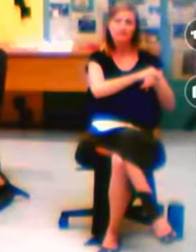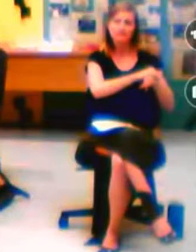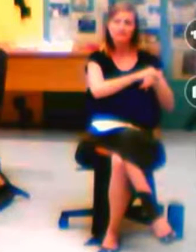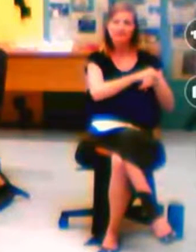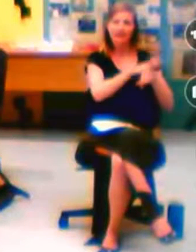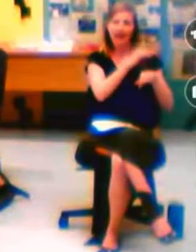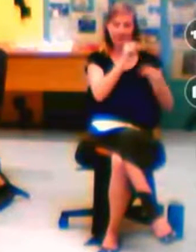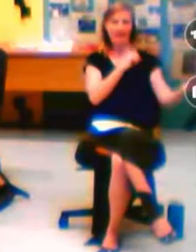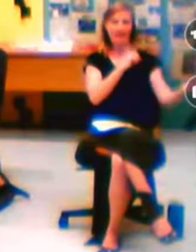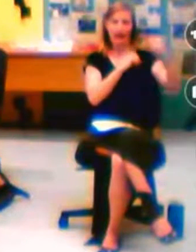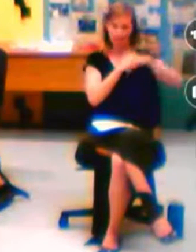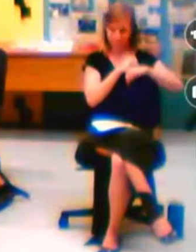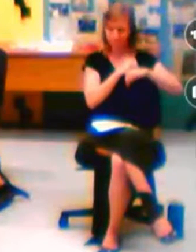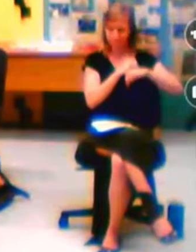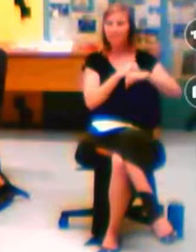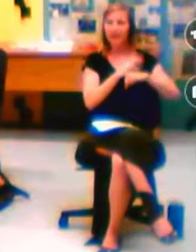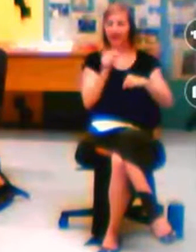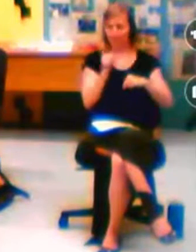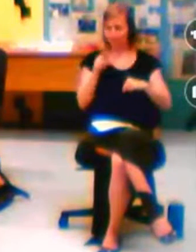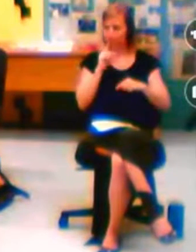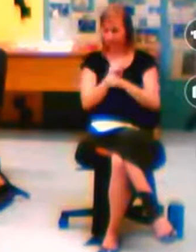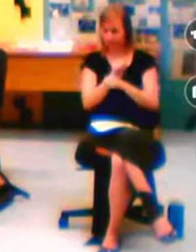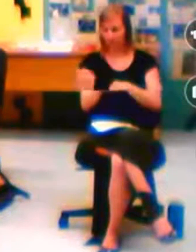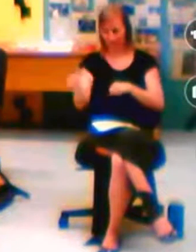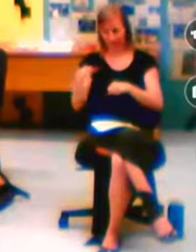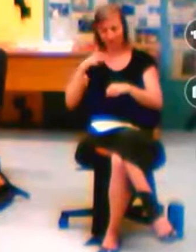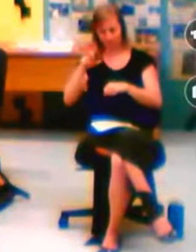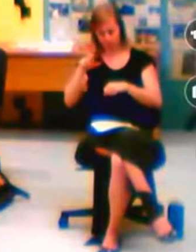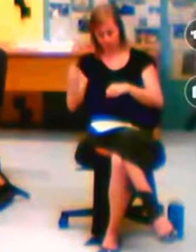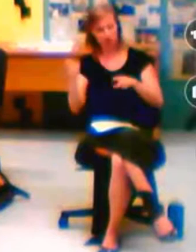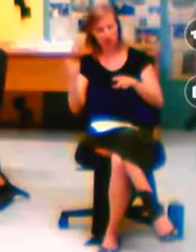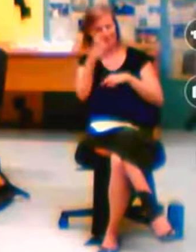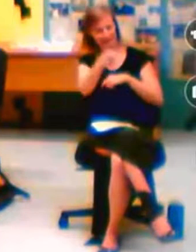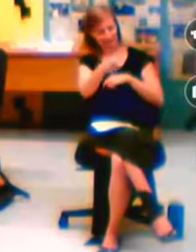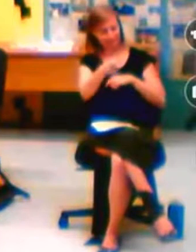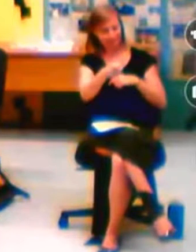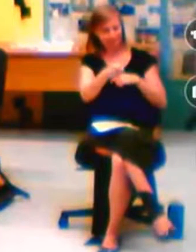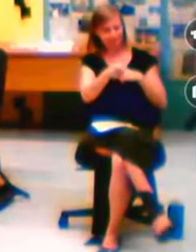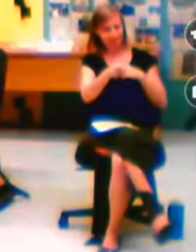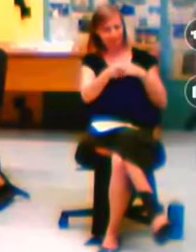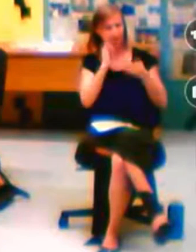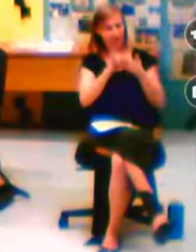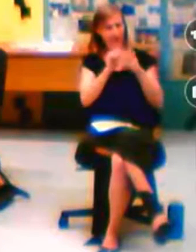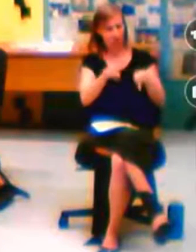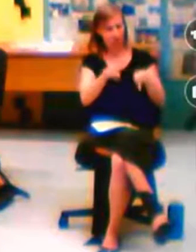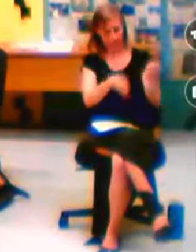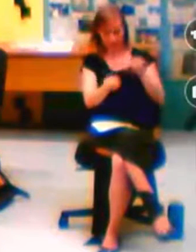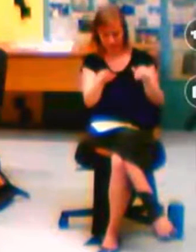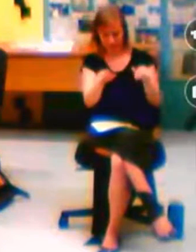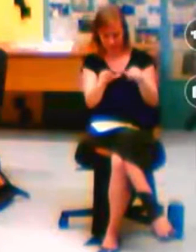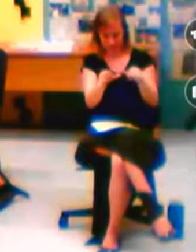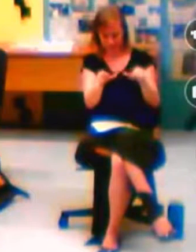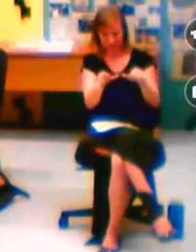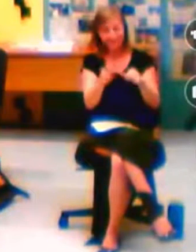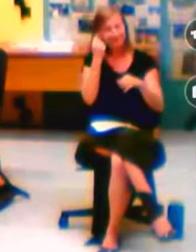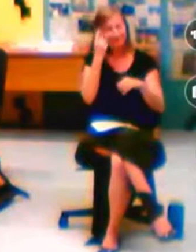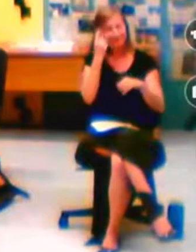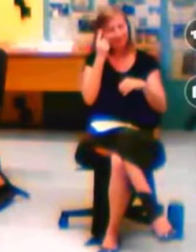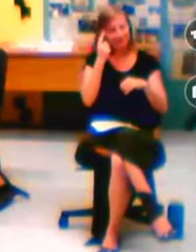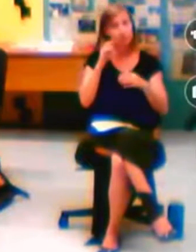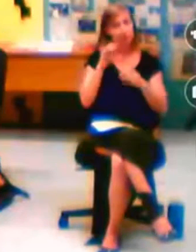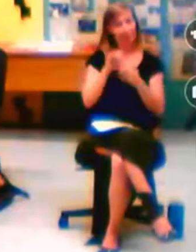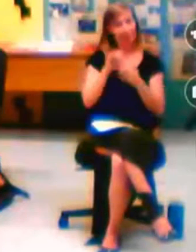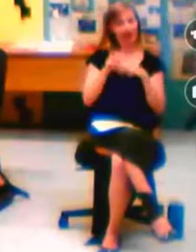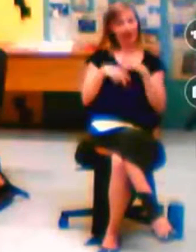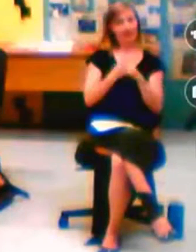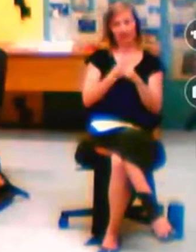Britain who was stunned that when you were in the U.S., you actually had a prescription for a wheelchair and you got fitted and you got the chair that you need that fits your body. In Britain,